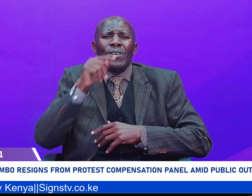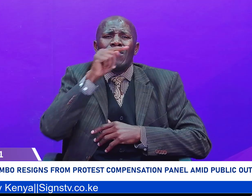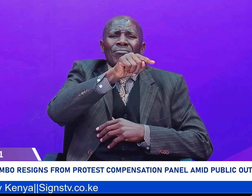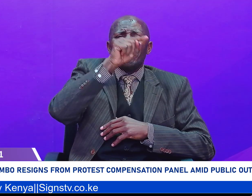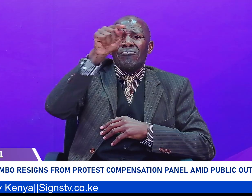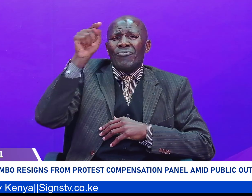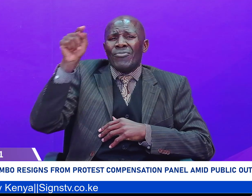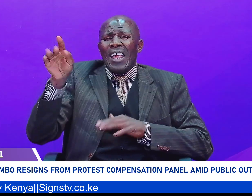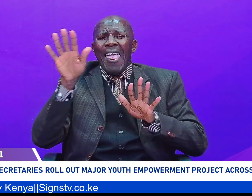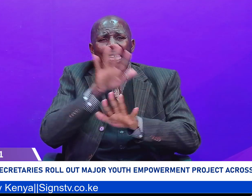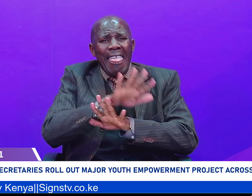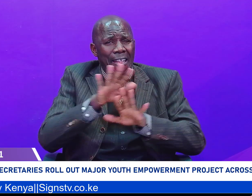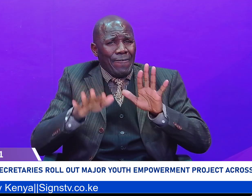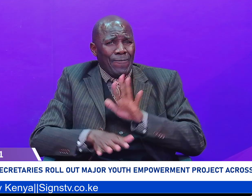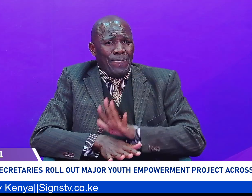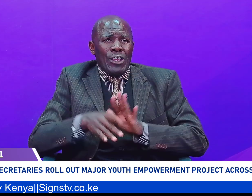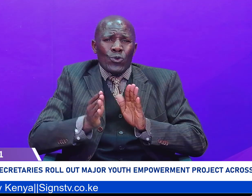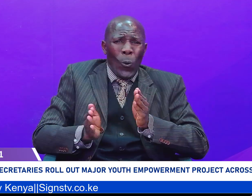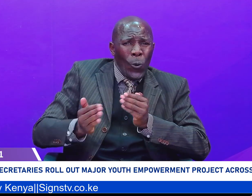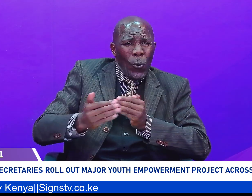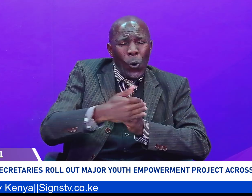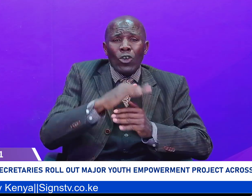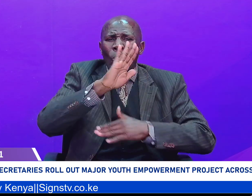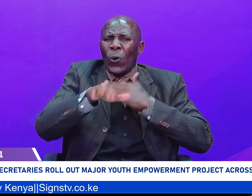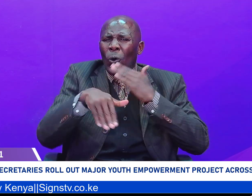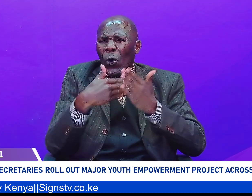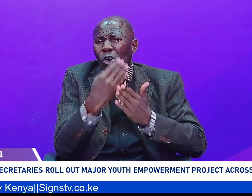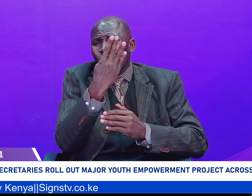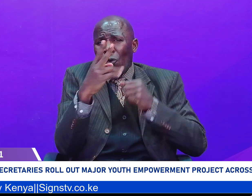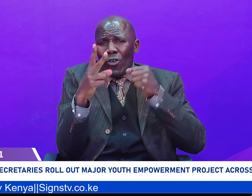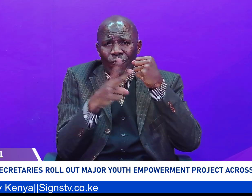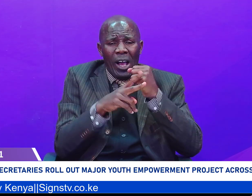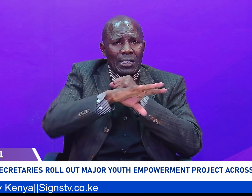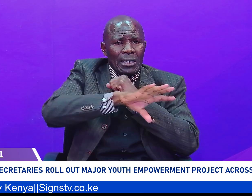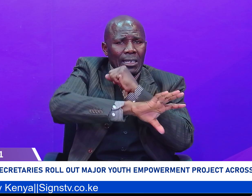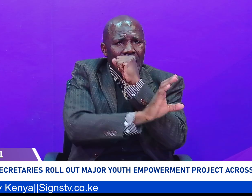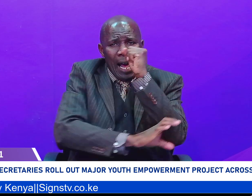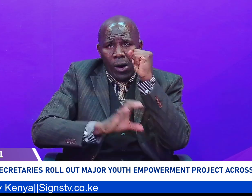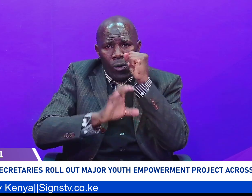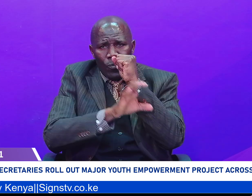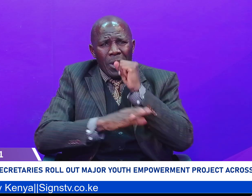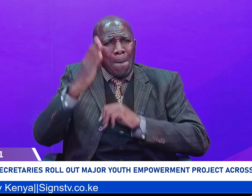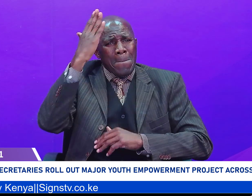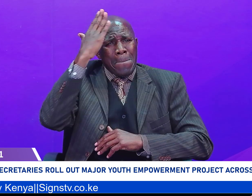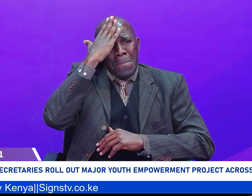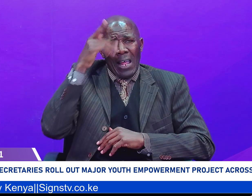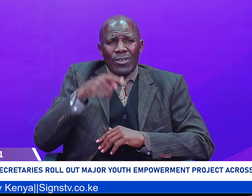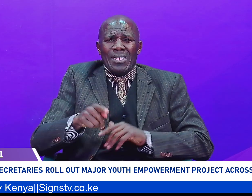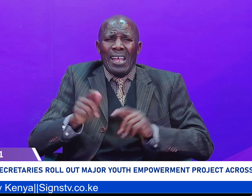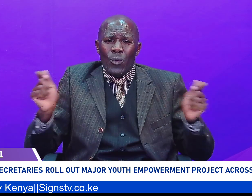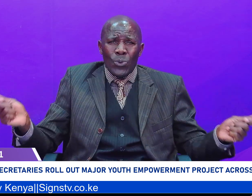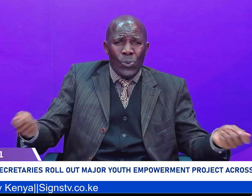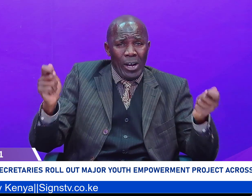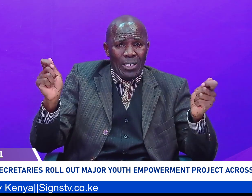Principal secretaries spread out across every corner of all 47 counties